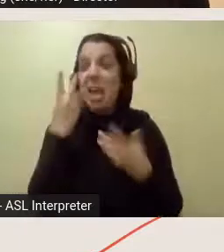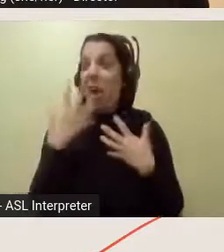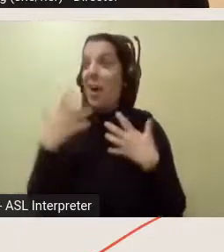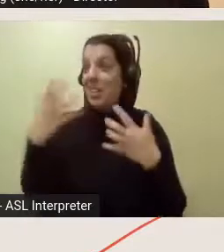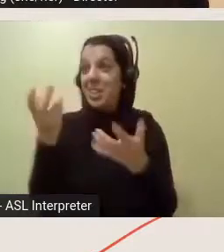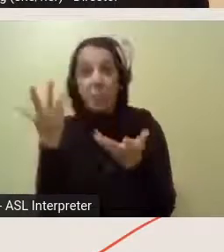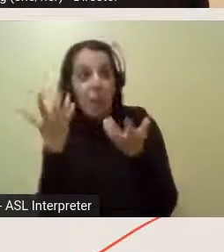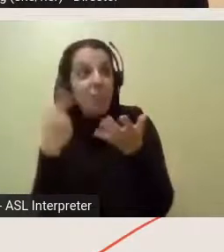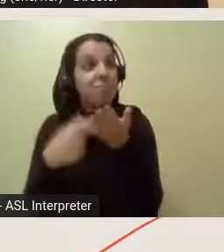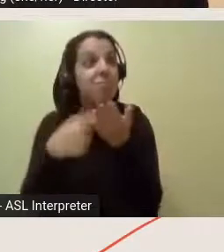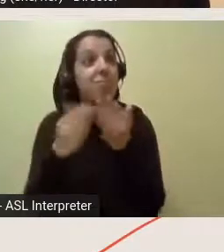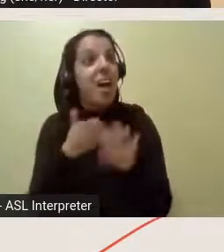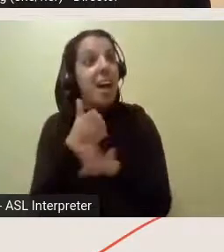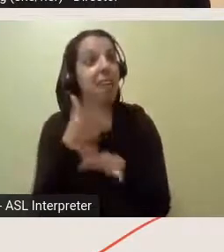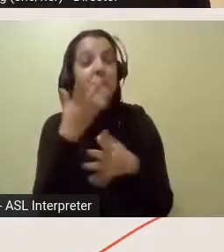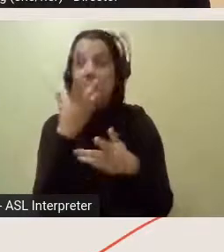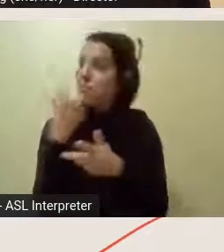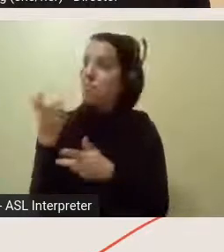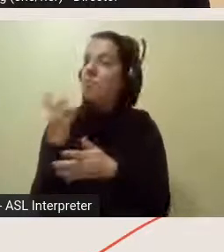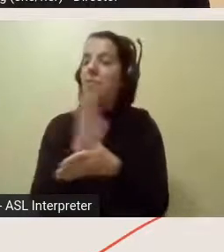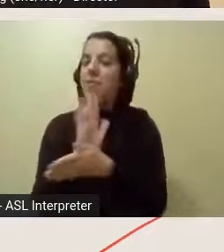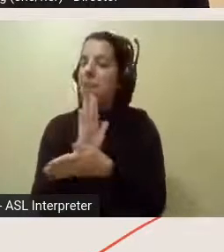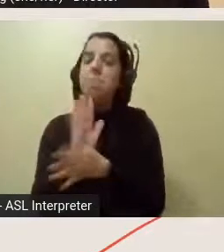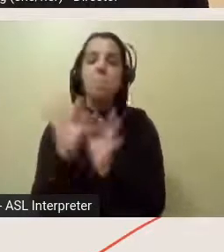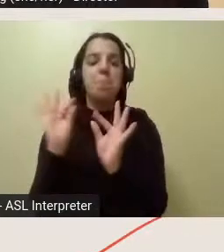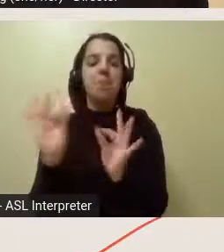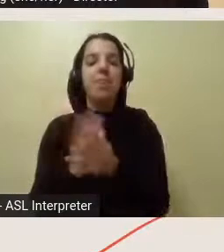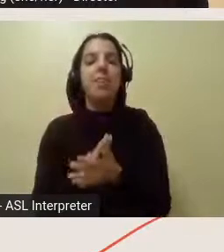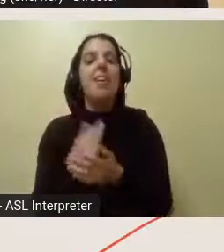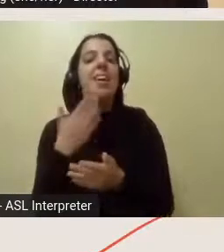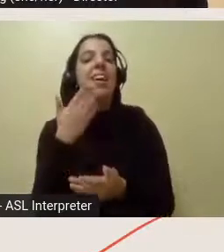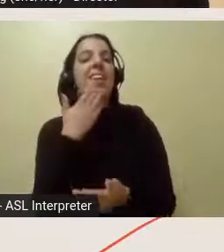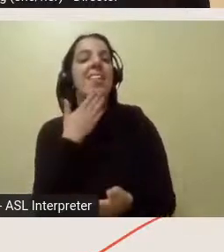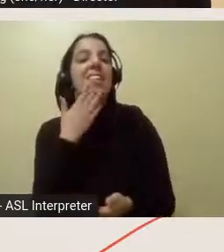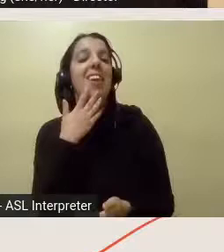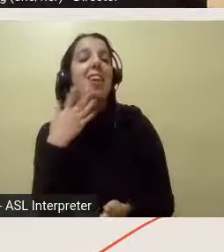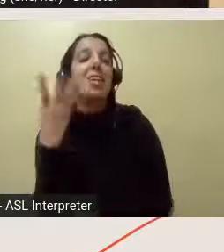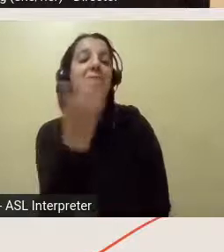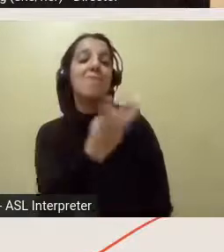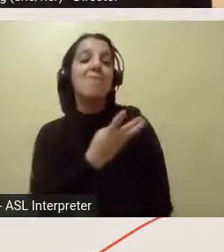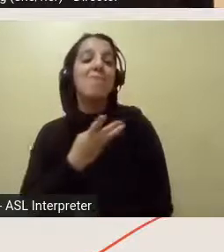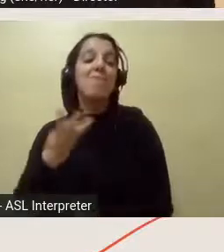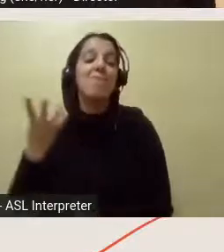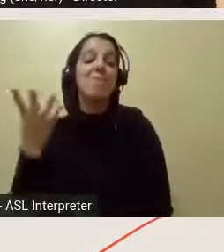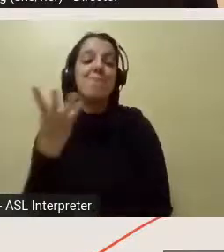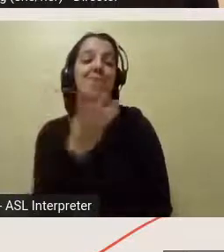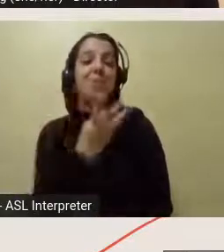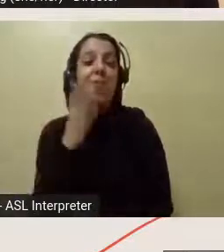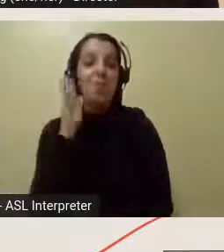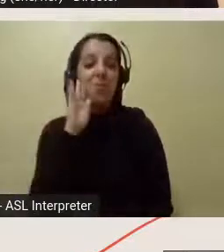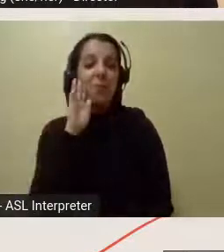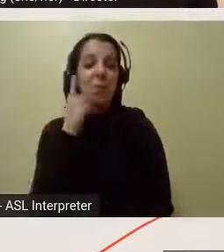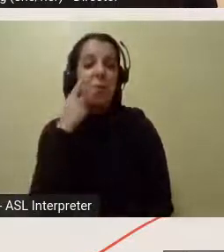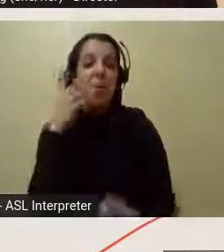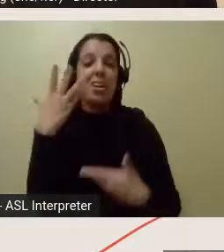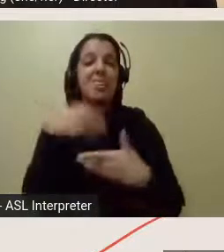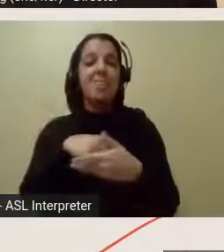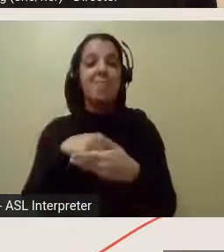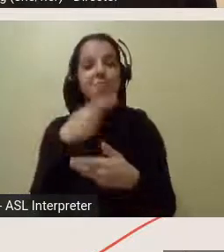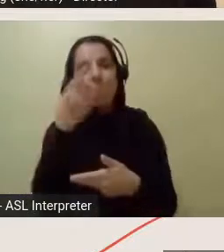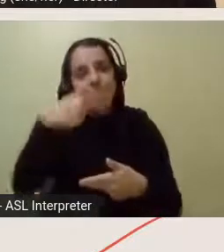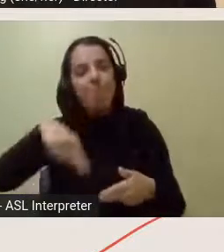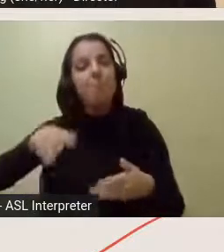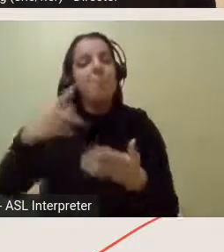the film. Thank you, Ursula, Jason, Michelle, and Cyrus for being here, for taking the time to talk through